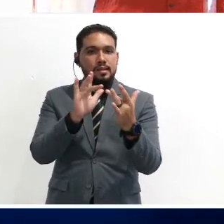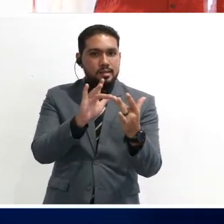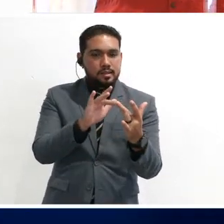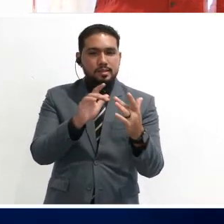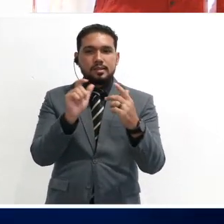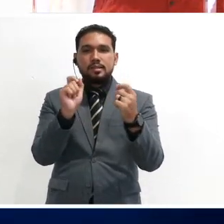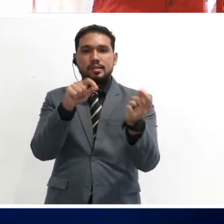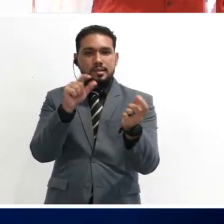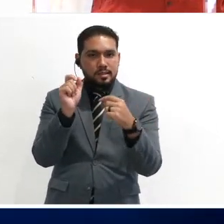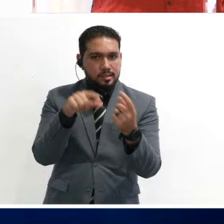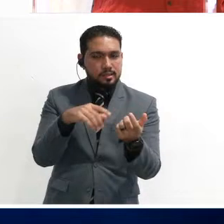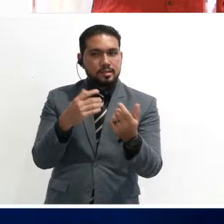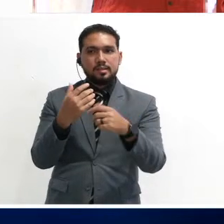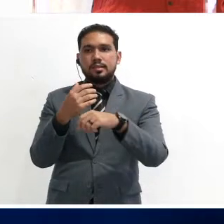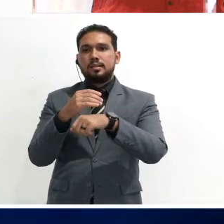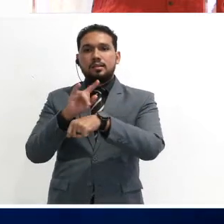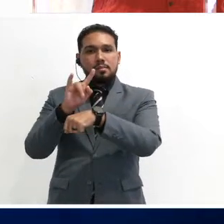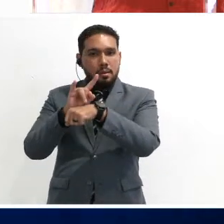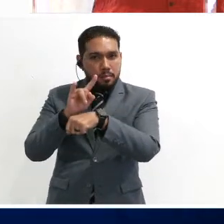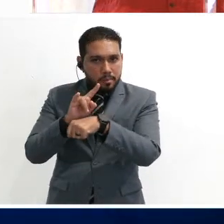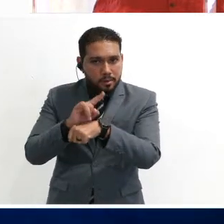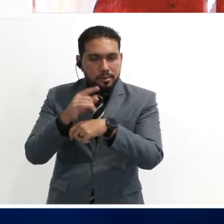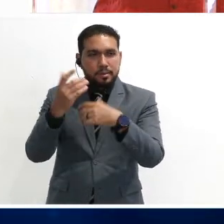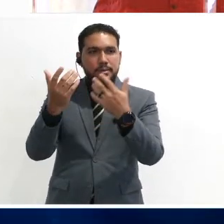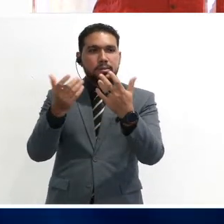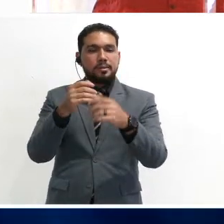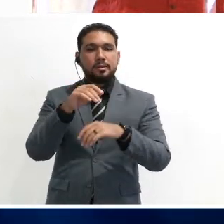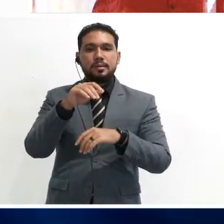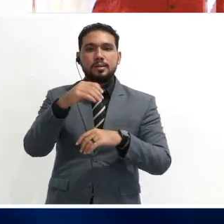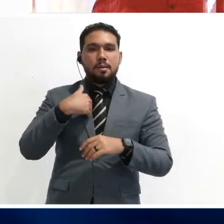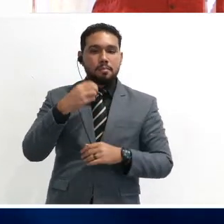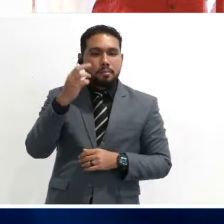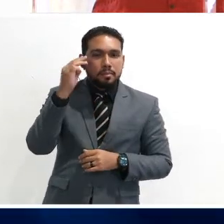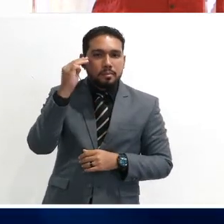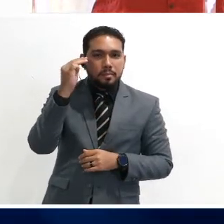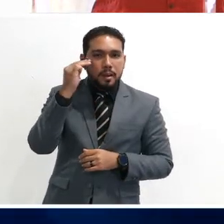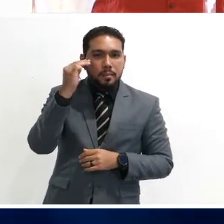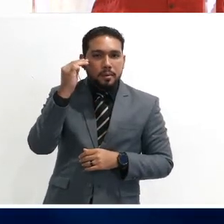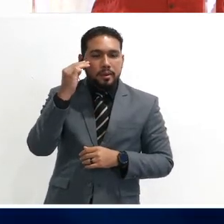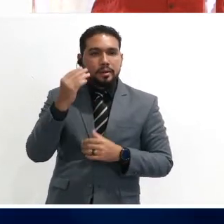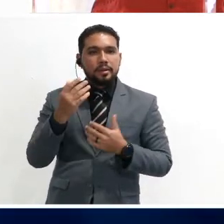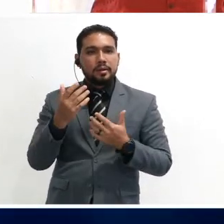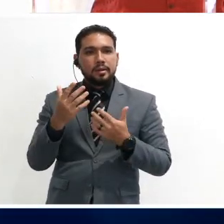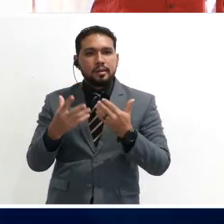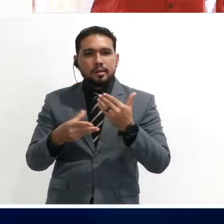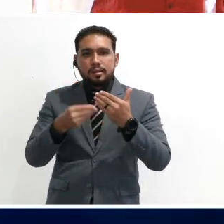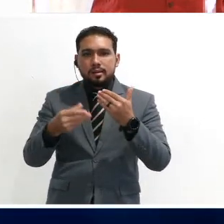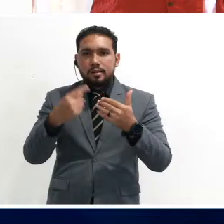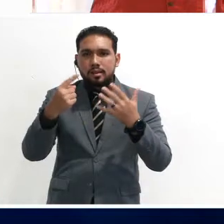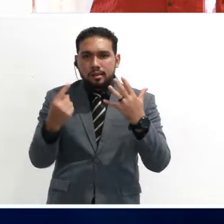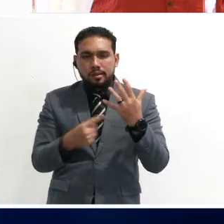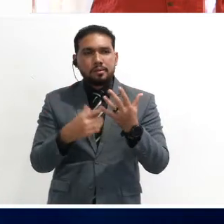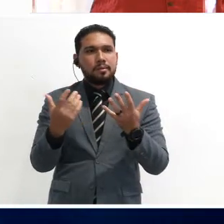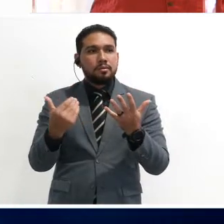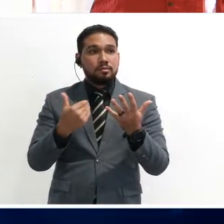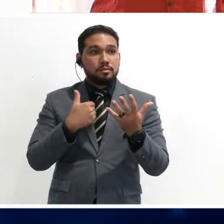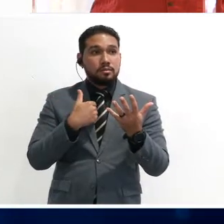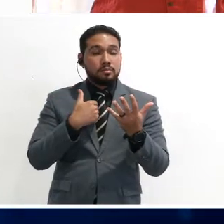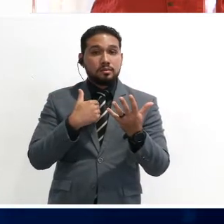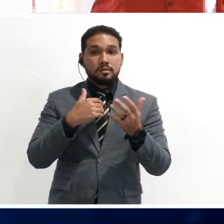connectivity, and memory and other things going on, LED display. And